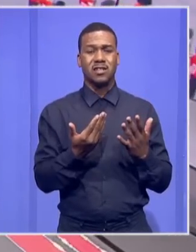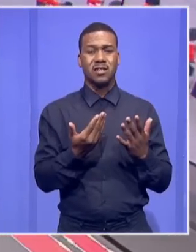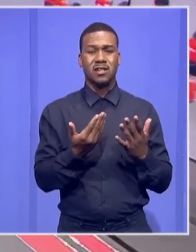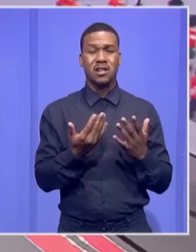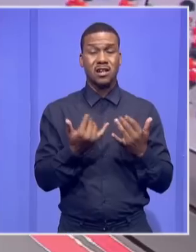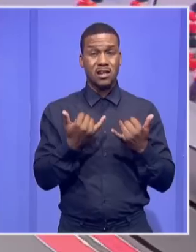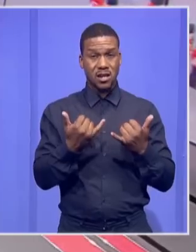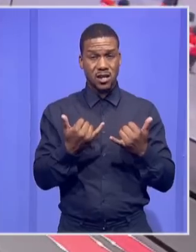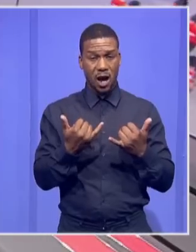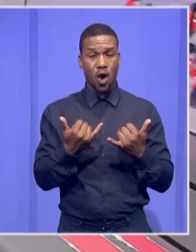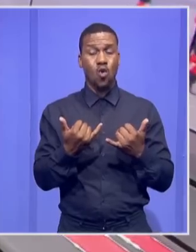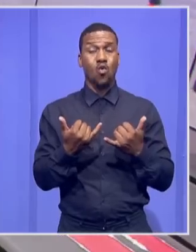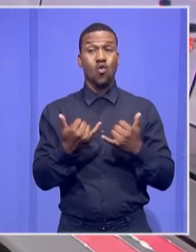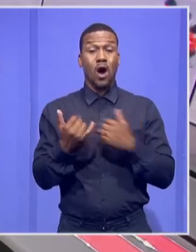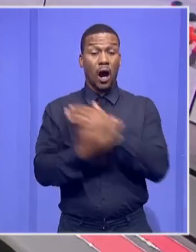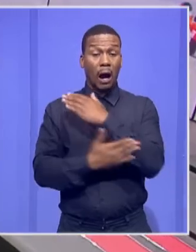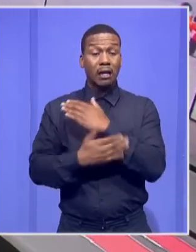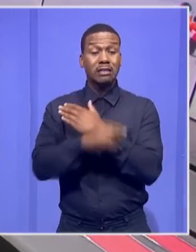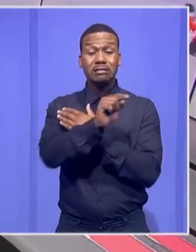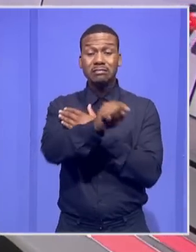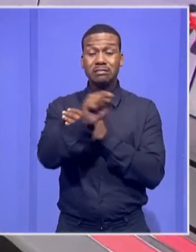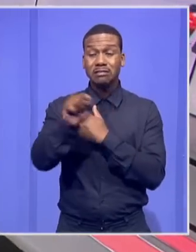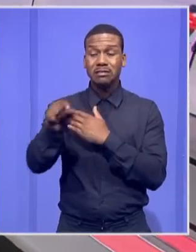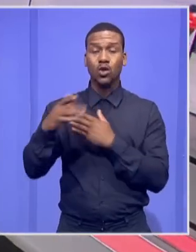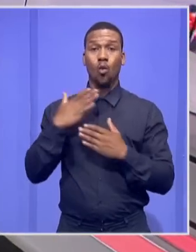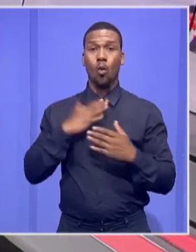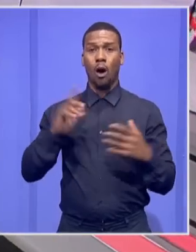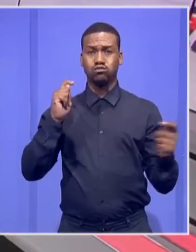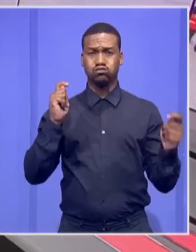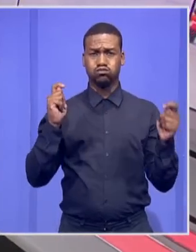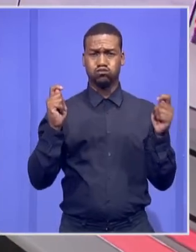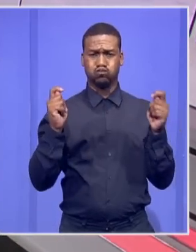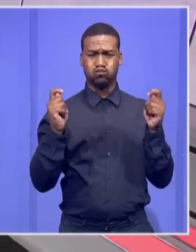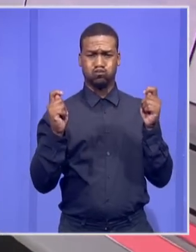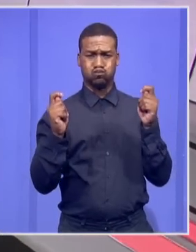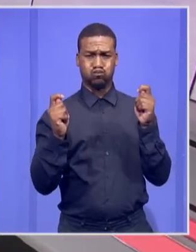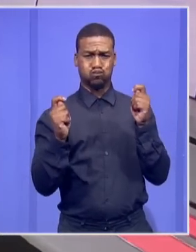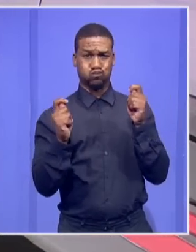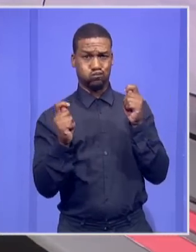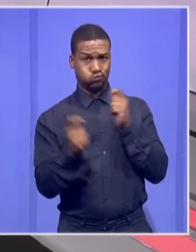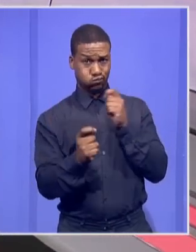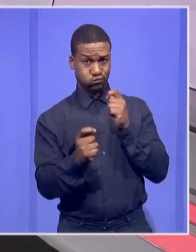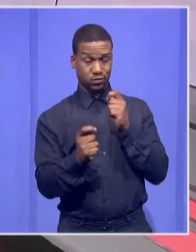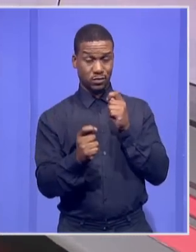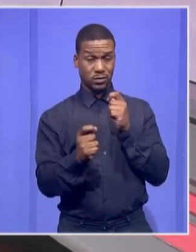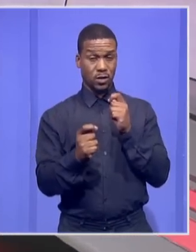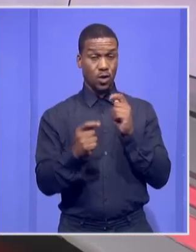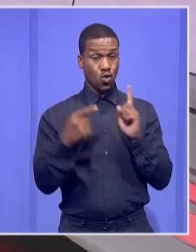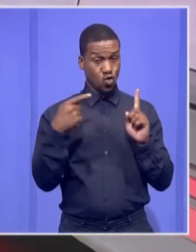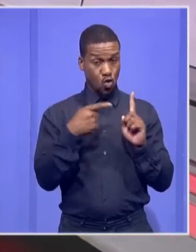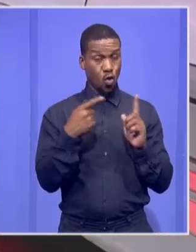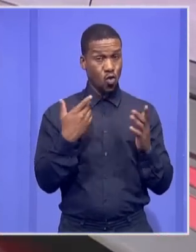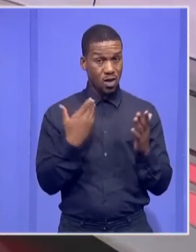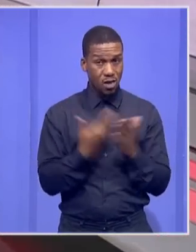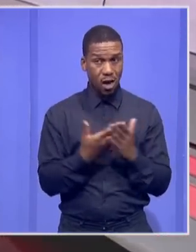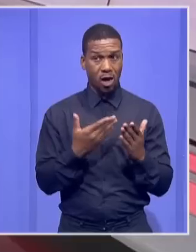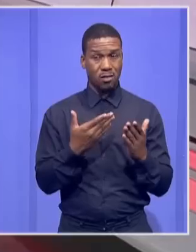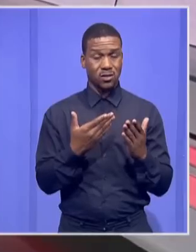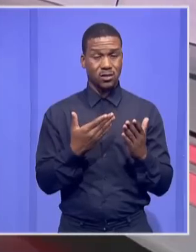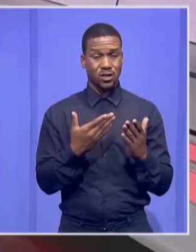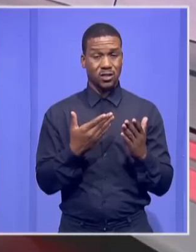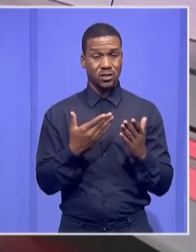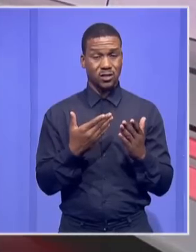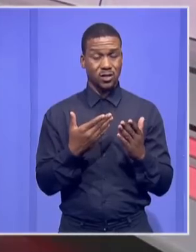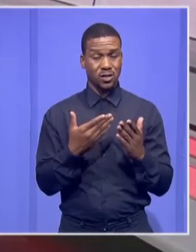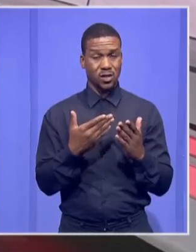for transformation and change. Is this being discussed by the monarchy in